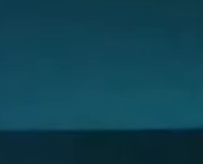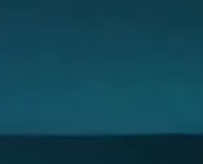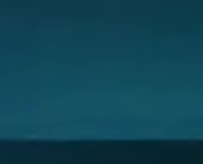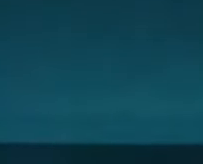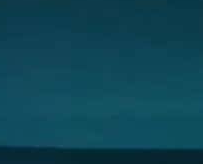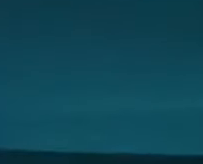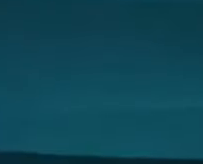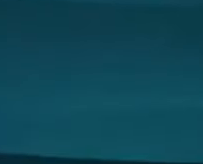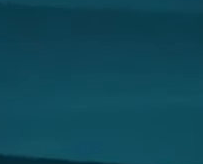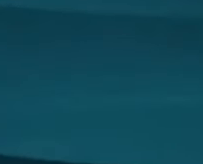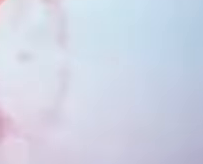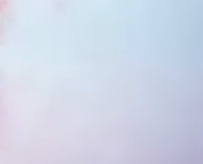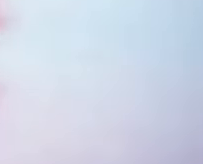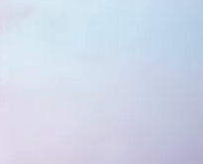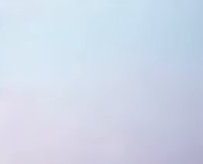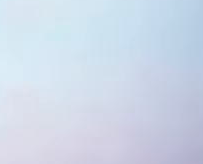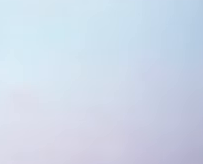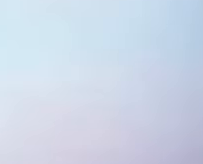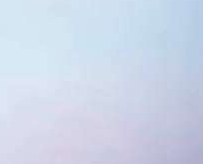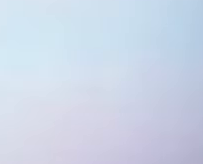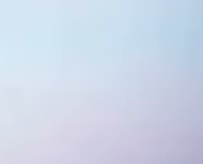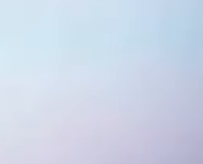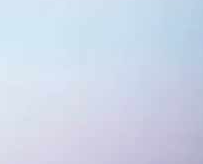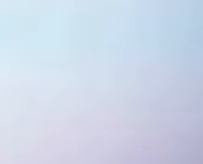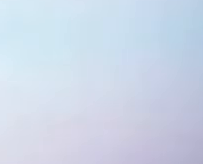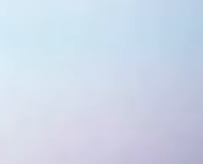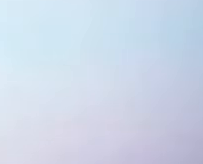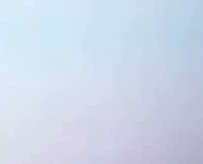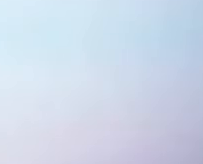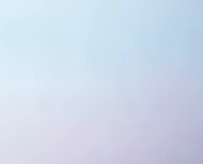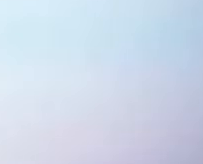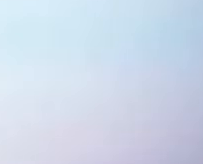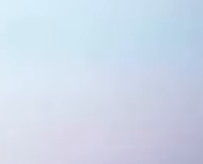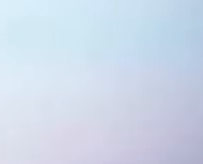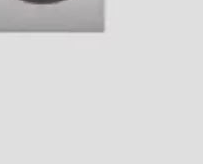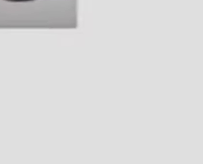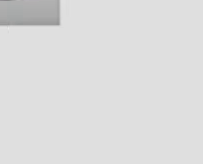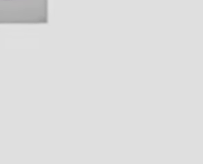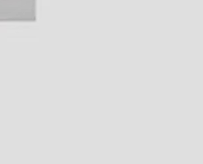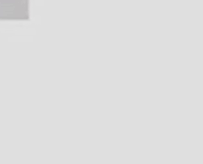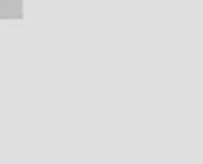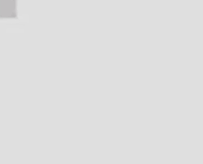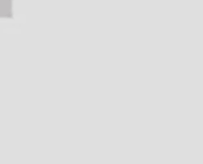Entertainment inbuilt. Star Times. Enjoy digital life.